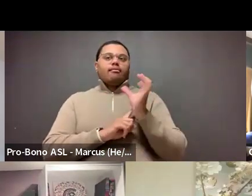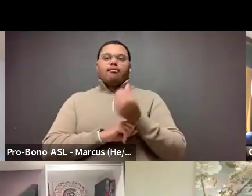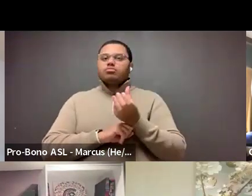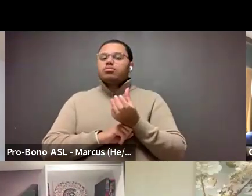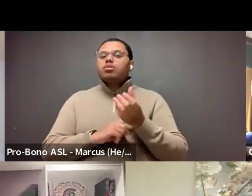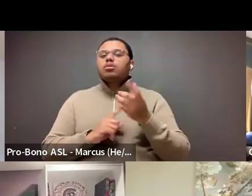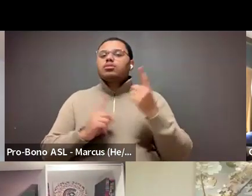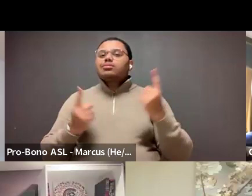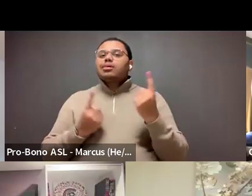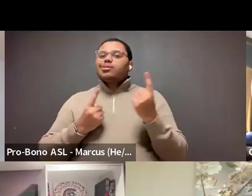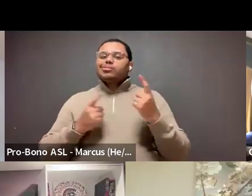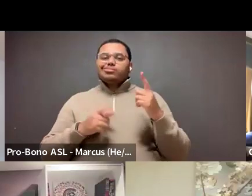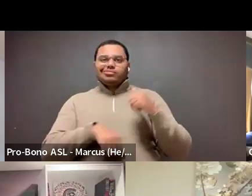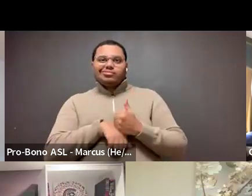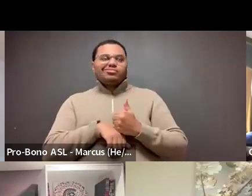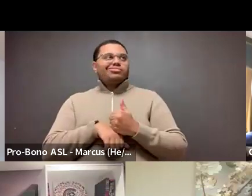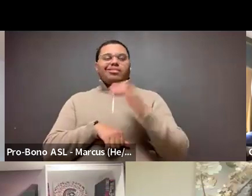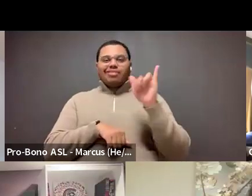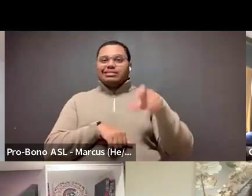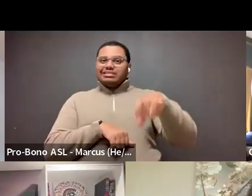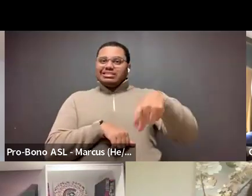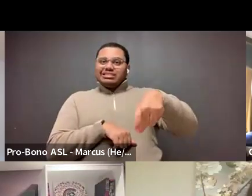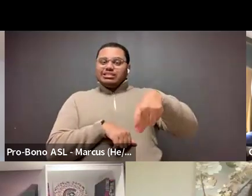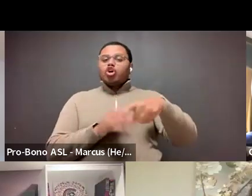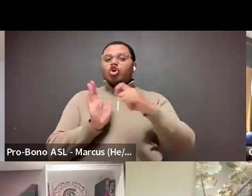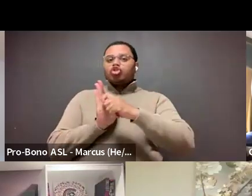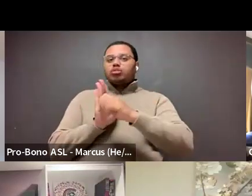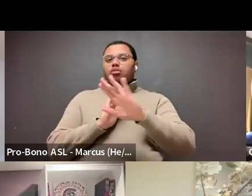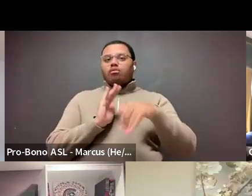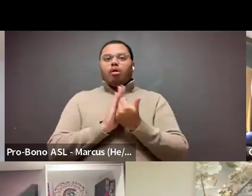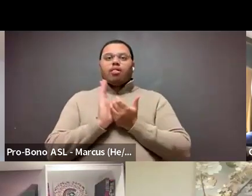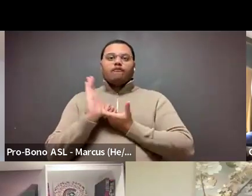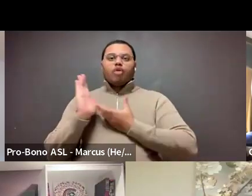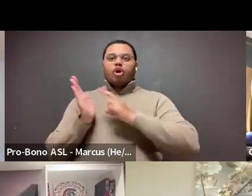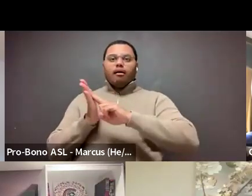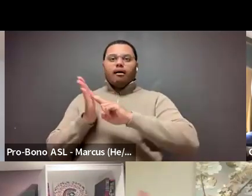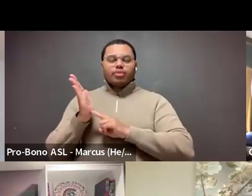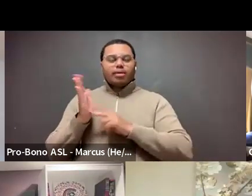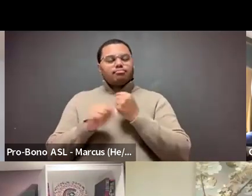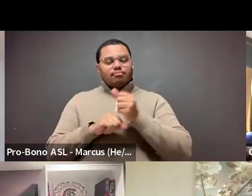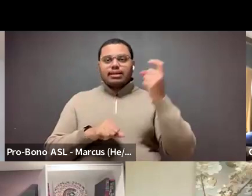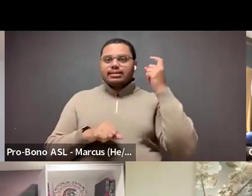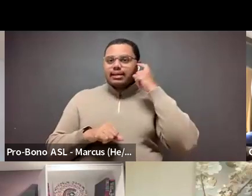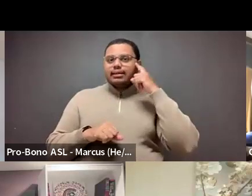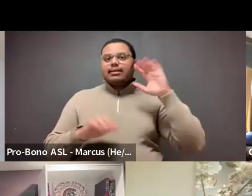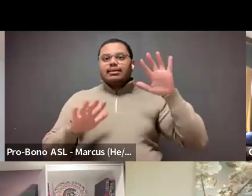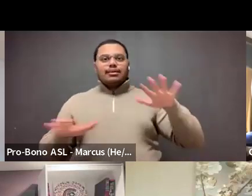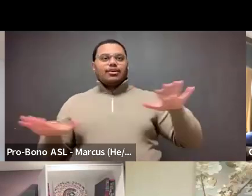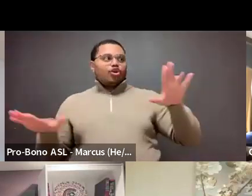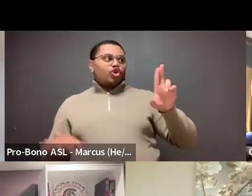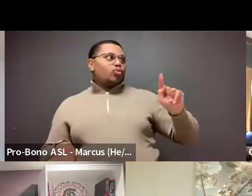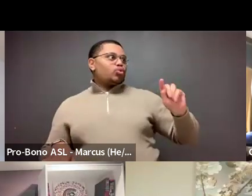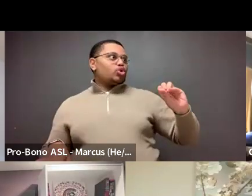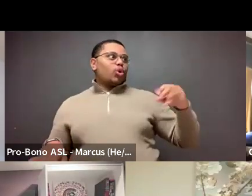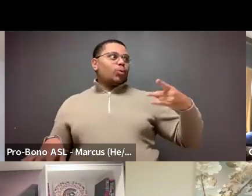is something that's been established as a necessity and is written into all of our contracts and makes sense in the utopian American theater that we're all trying to be a